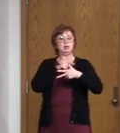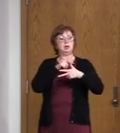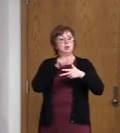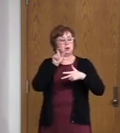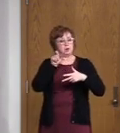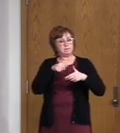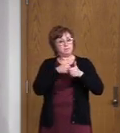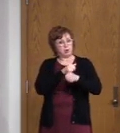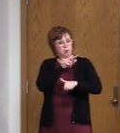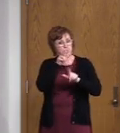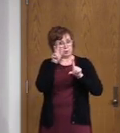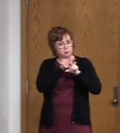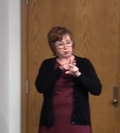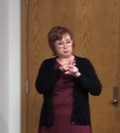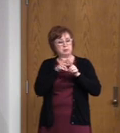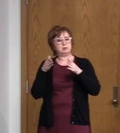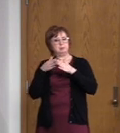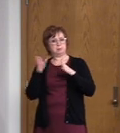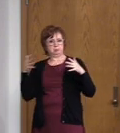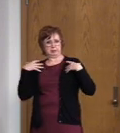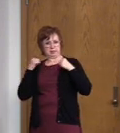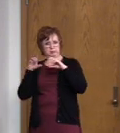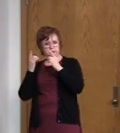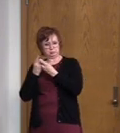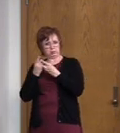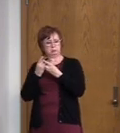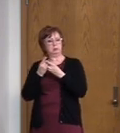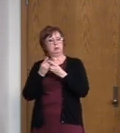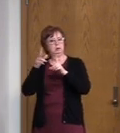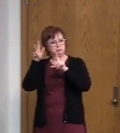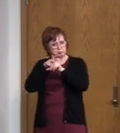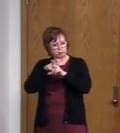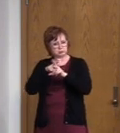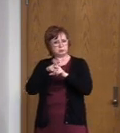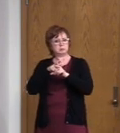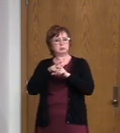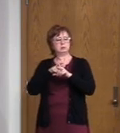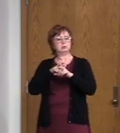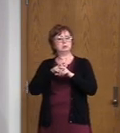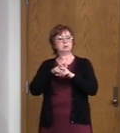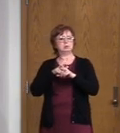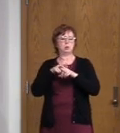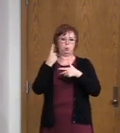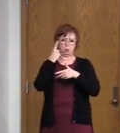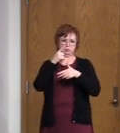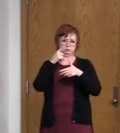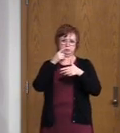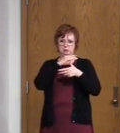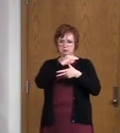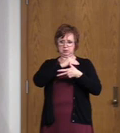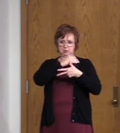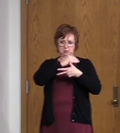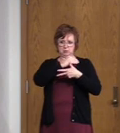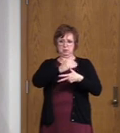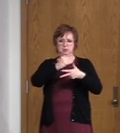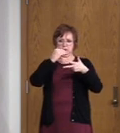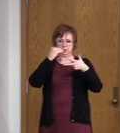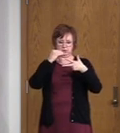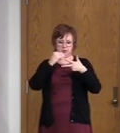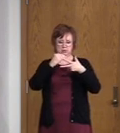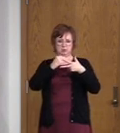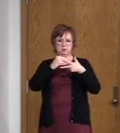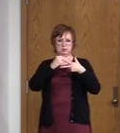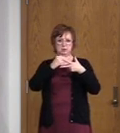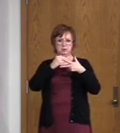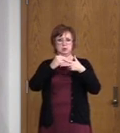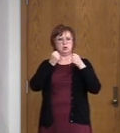health clinics in our public health clinics across the province, our mass immunization clinics that will be brought up,